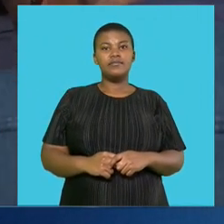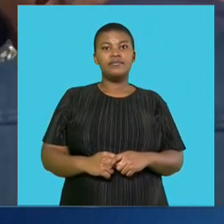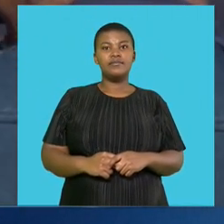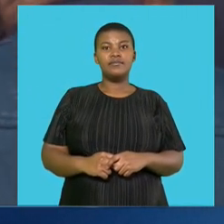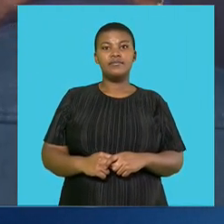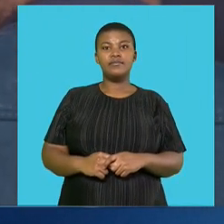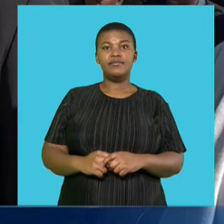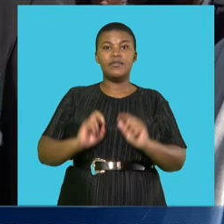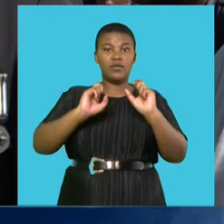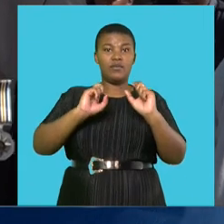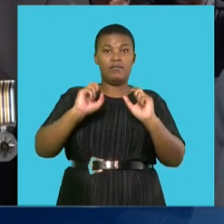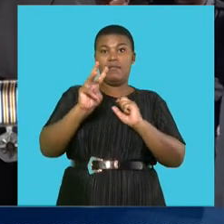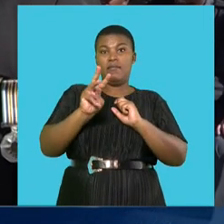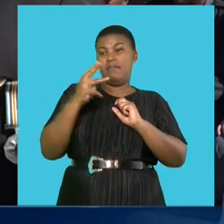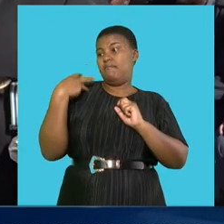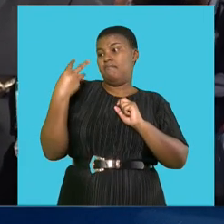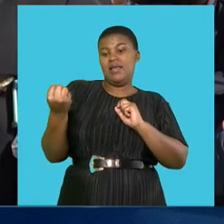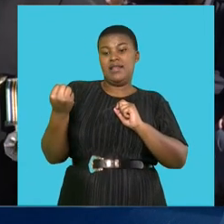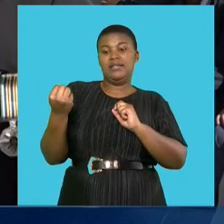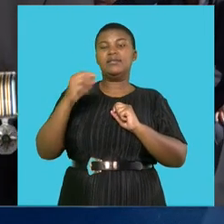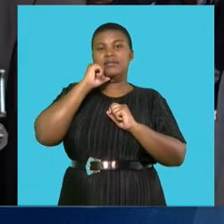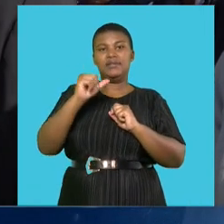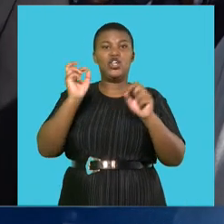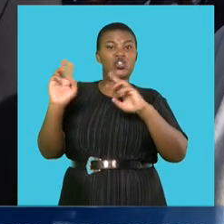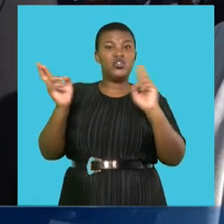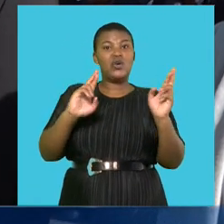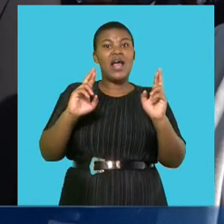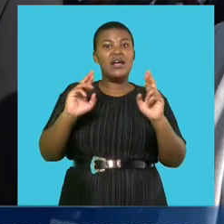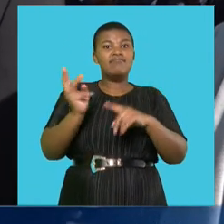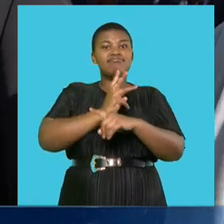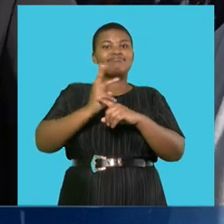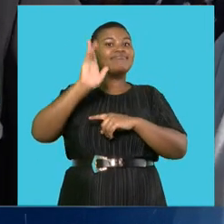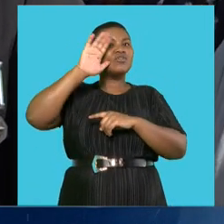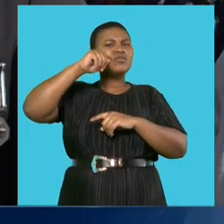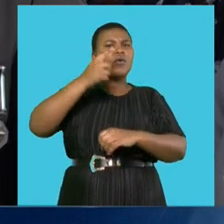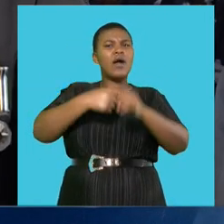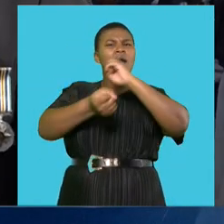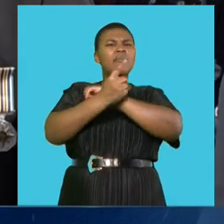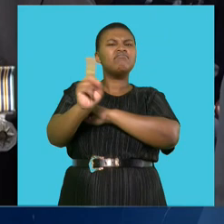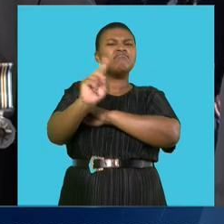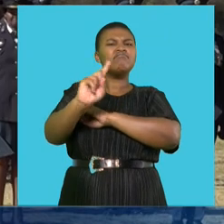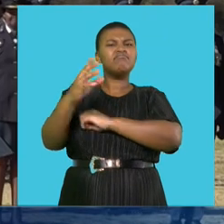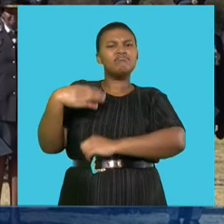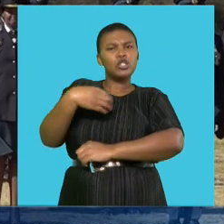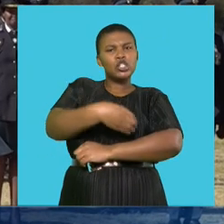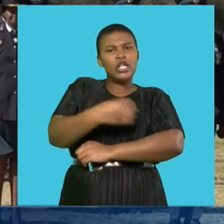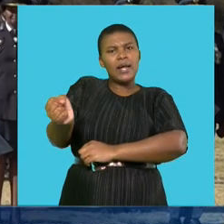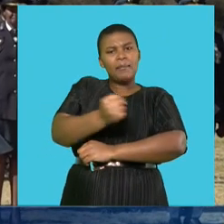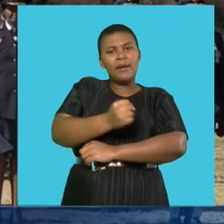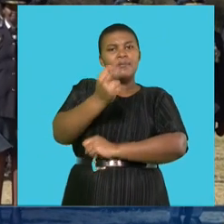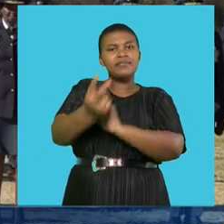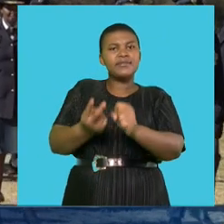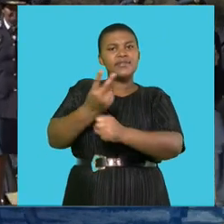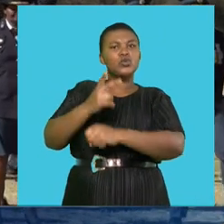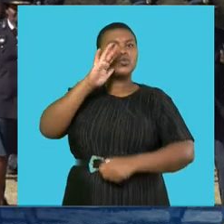veza uguti sebag lungyele ukapa isi imok sasa jongo bak gojwa umenga mele iwa gleli and